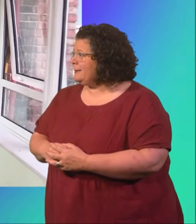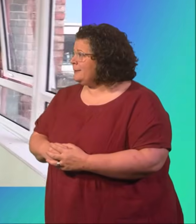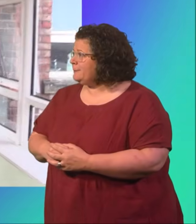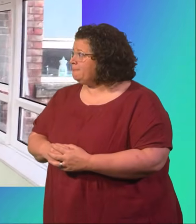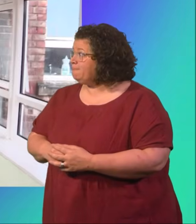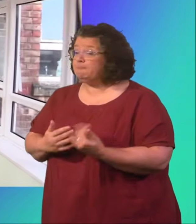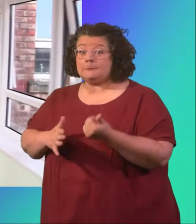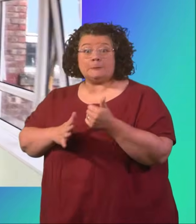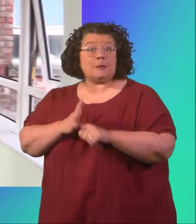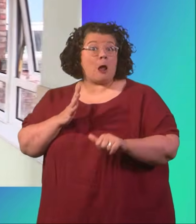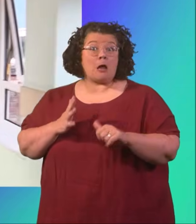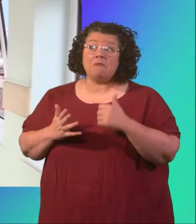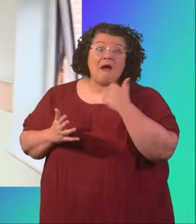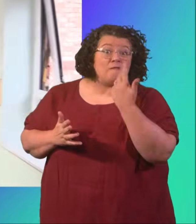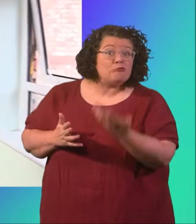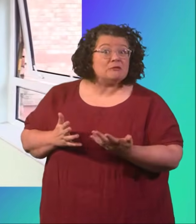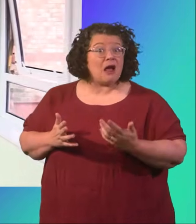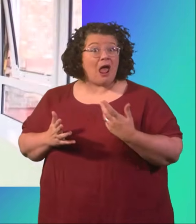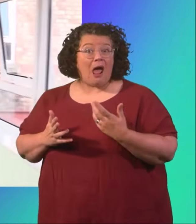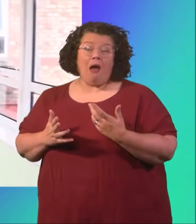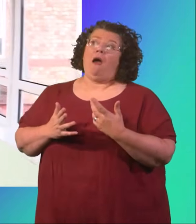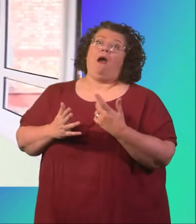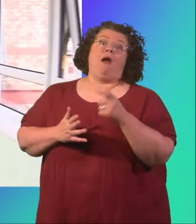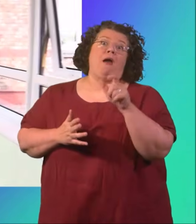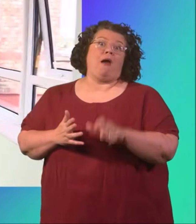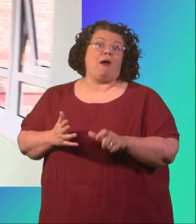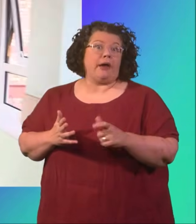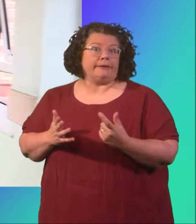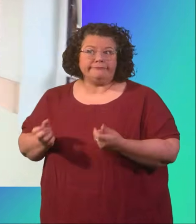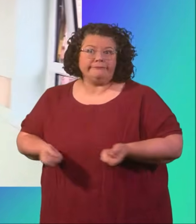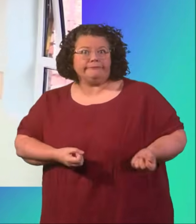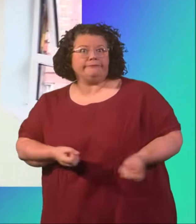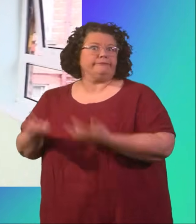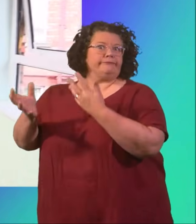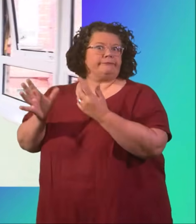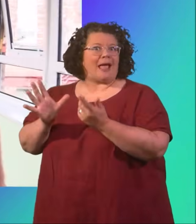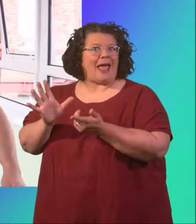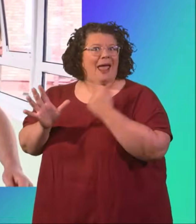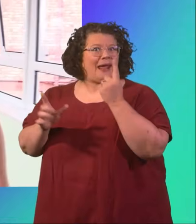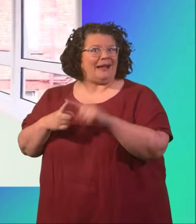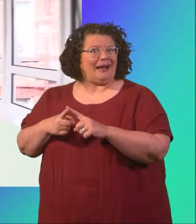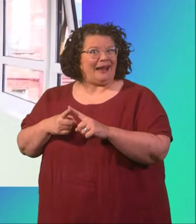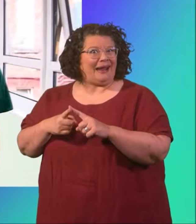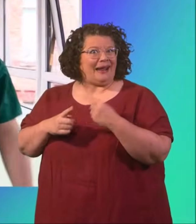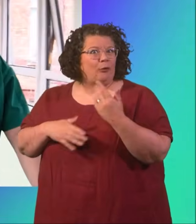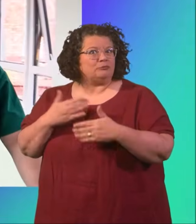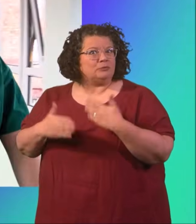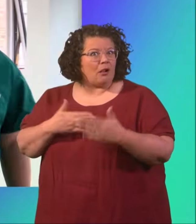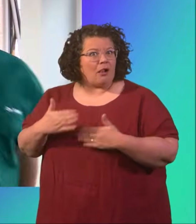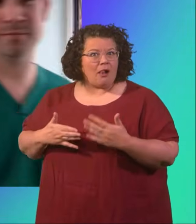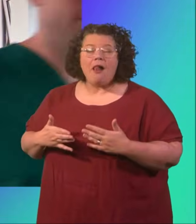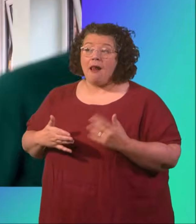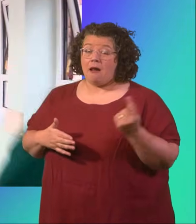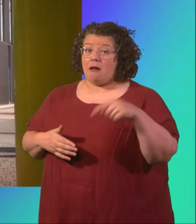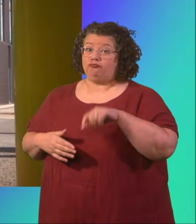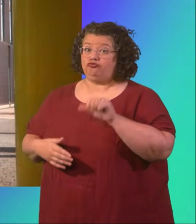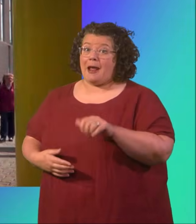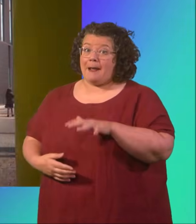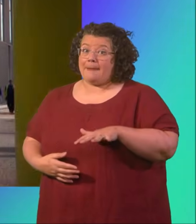What started off as a normal day for our first patient has ended up with a trip to accident and emergency. Luckily, they've come to the right